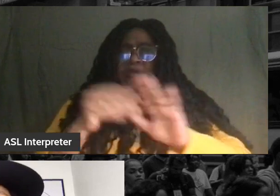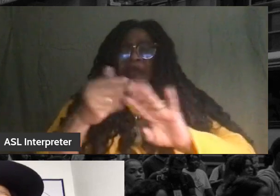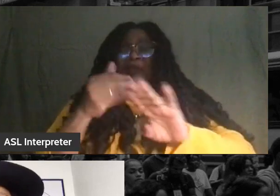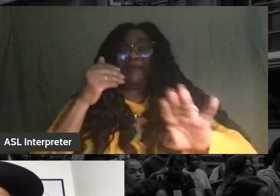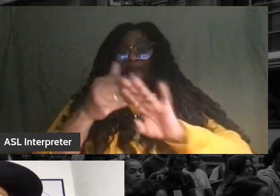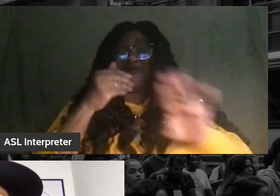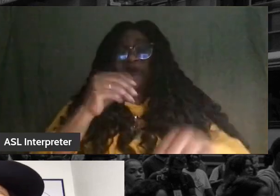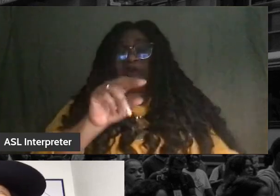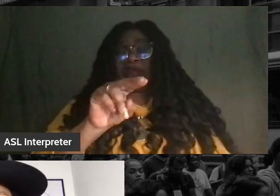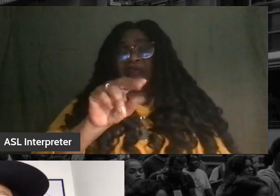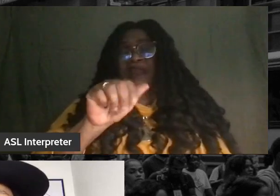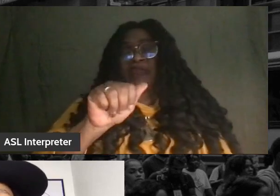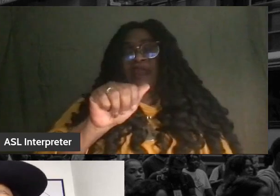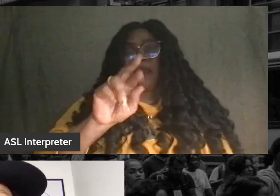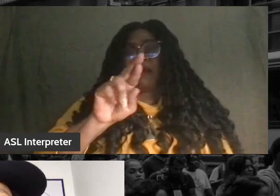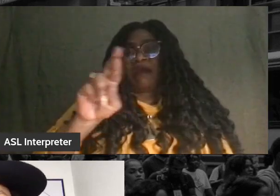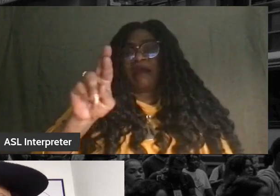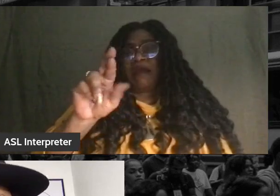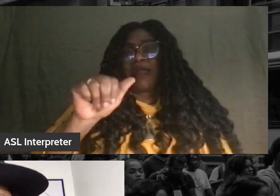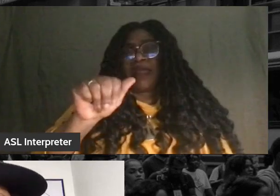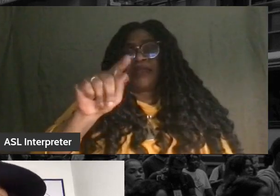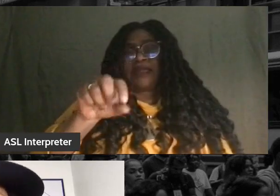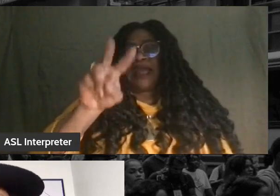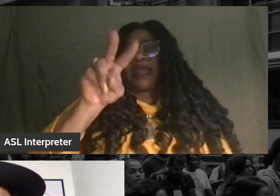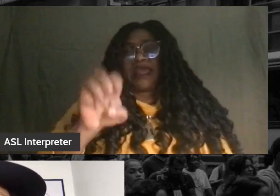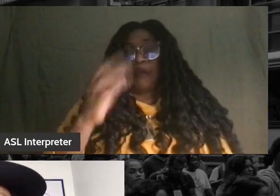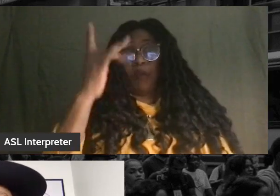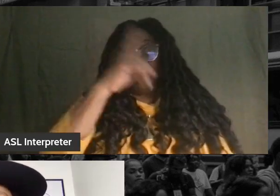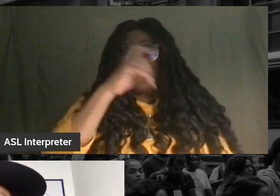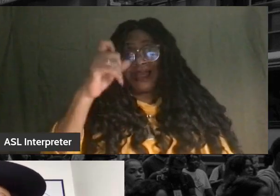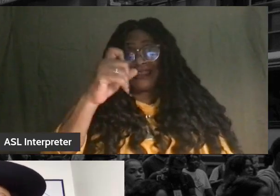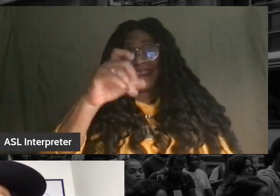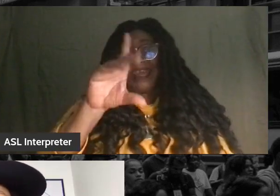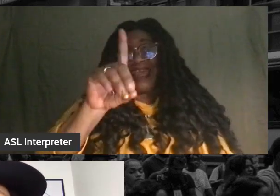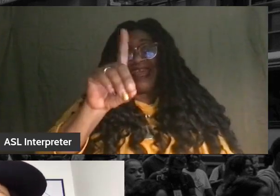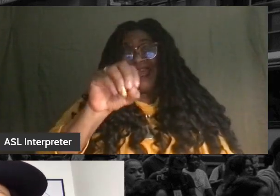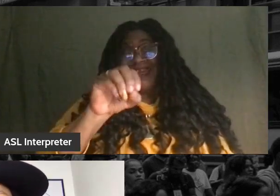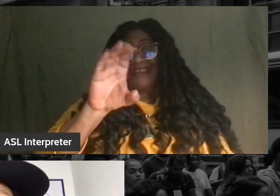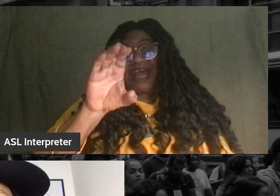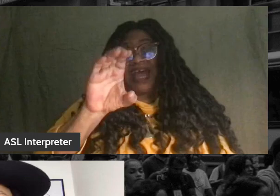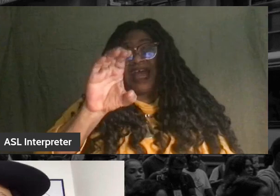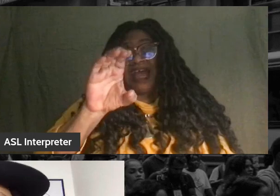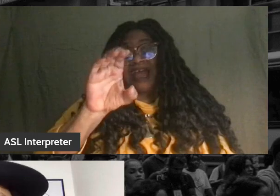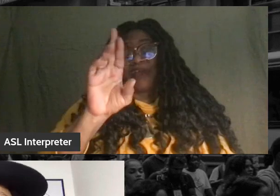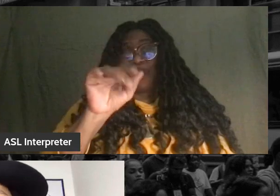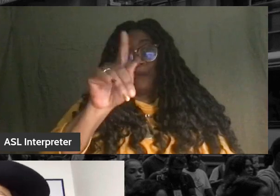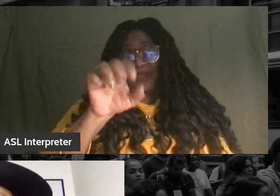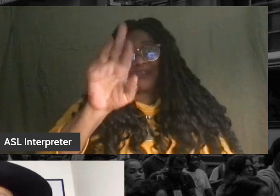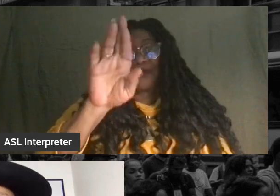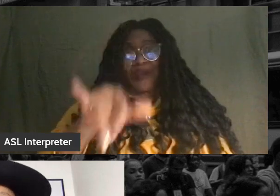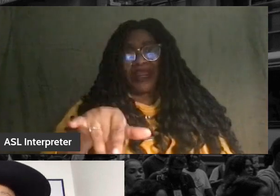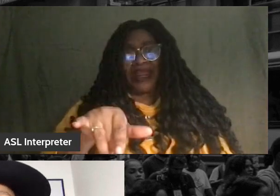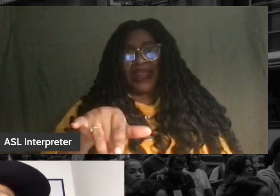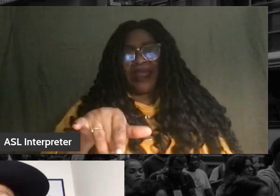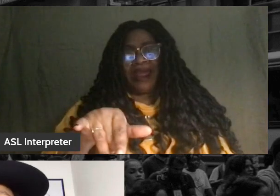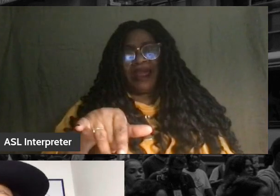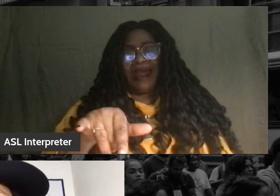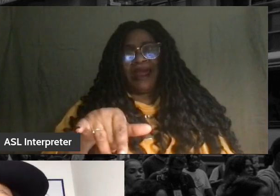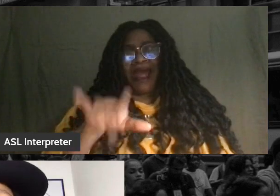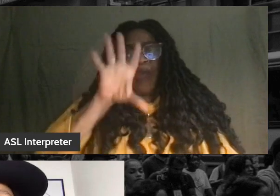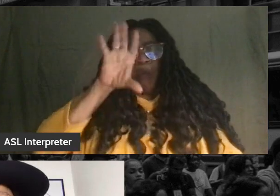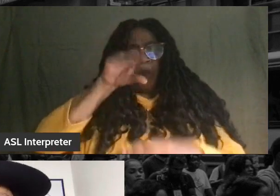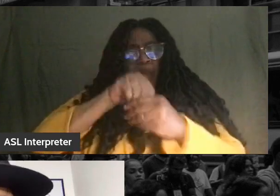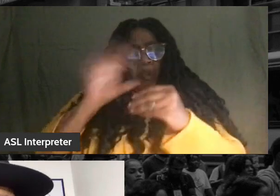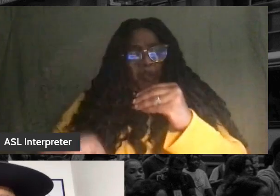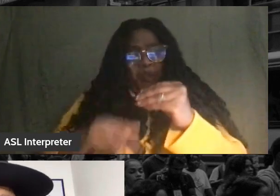a documentary, I'd be able to include the voices and the experiences of so many other individuals. And that's how Shape Up